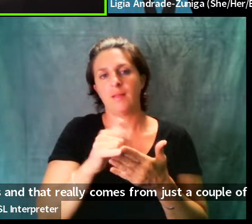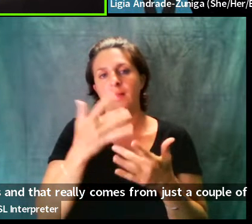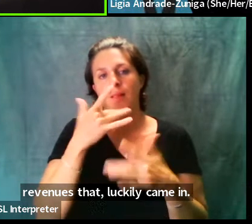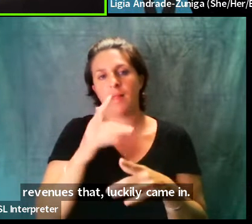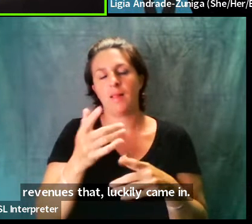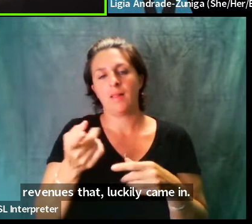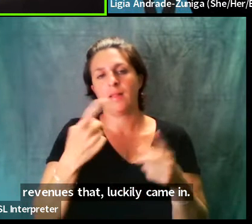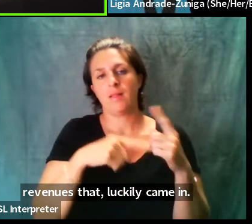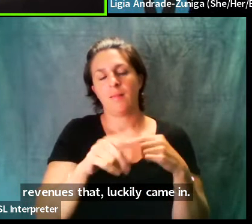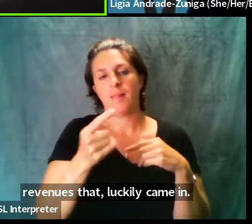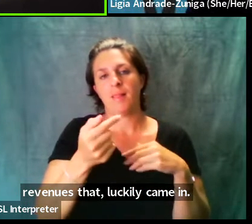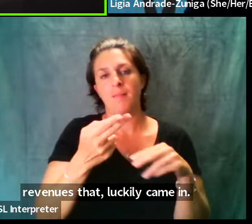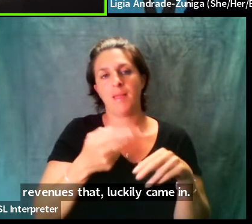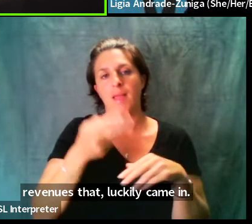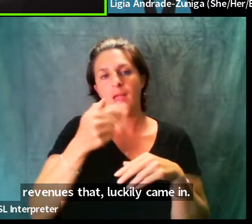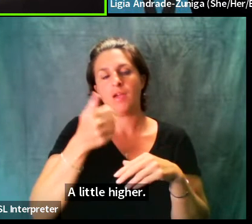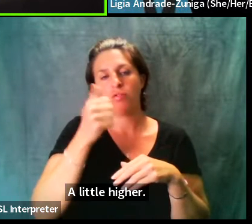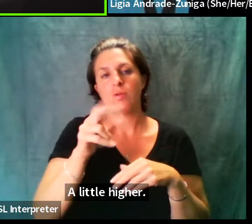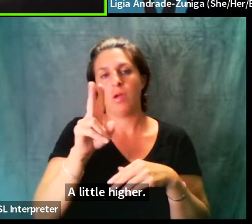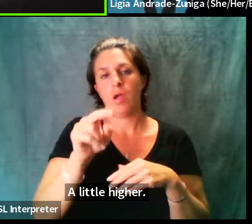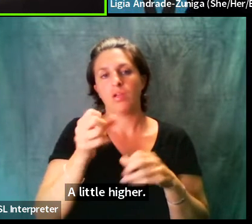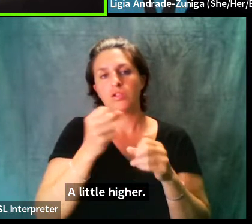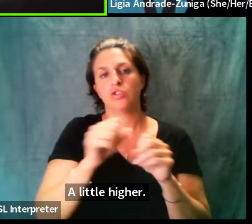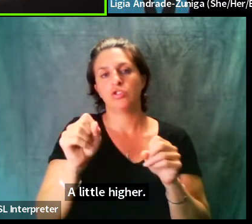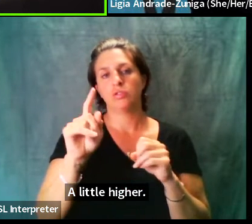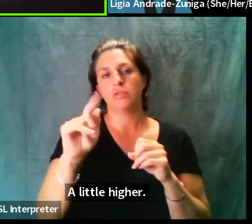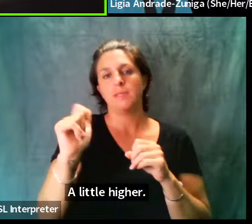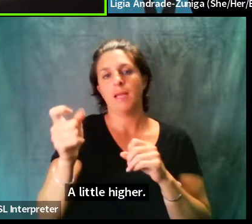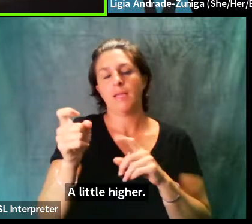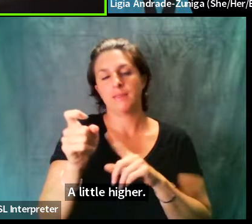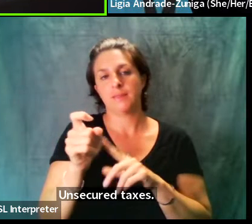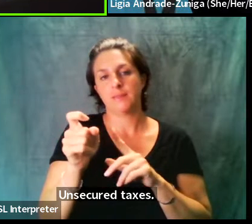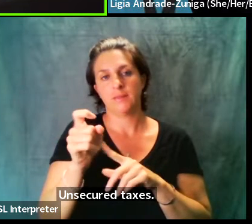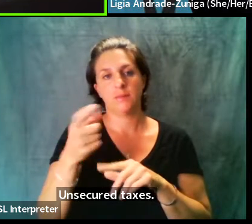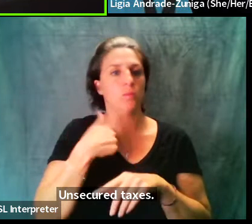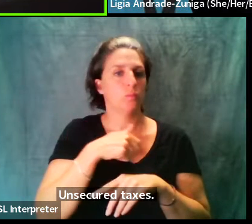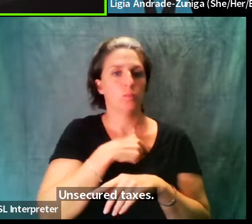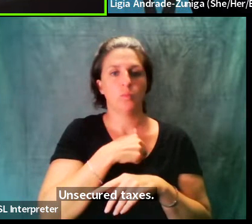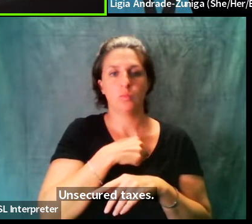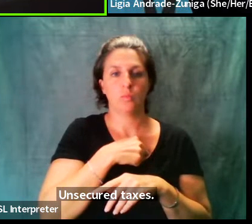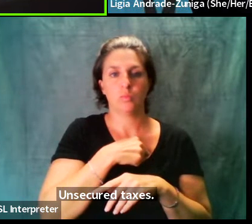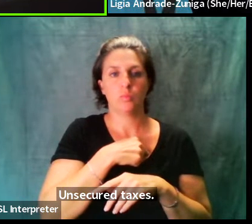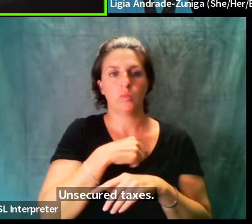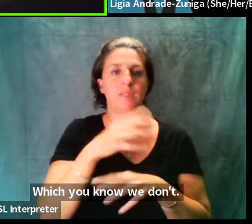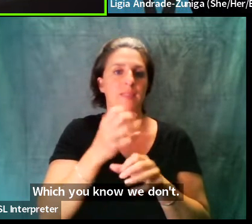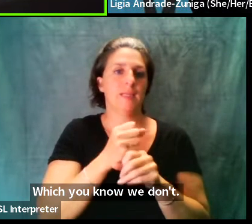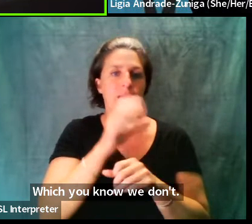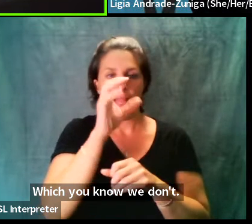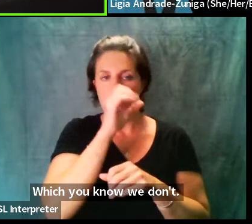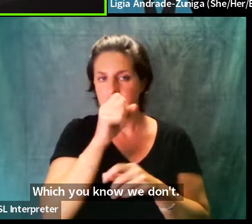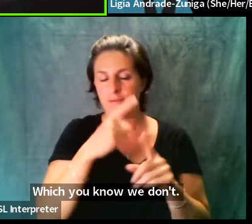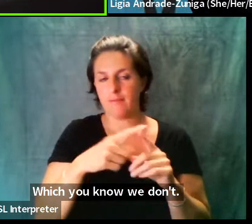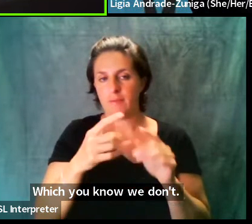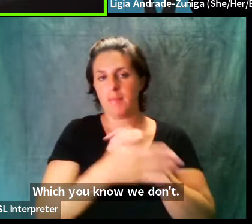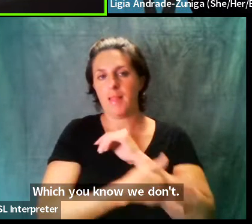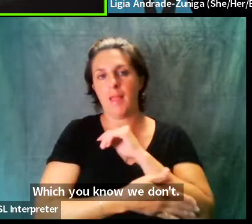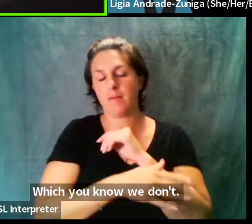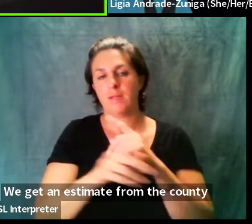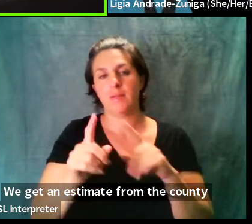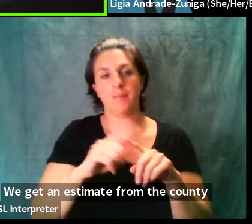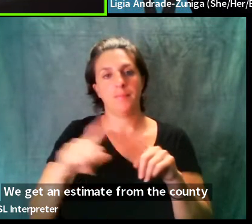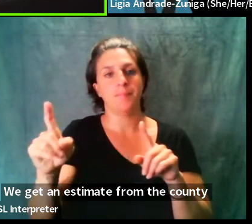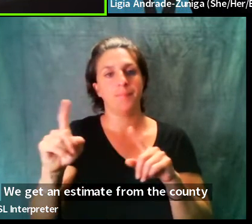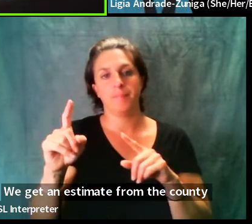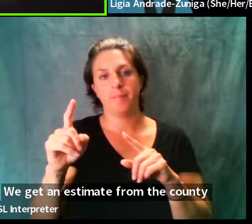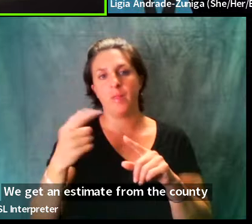higher. Unsecured taxes, which, we don't, we get an estimate from the county,